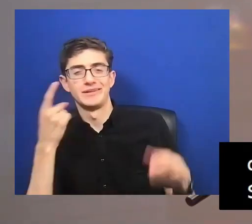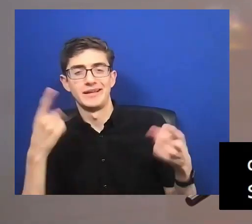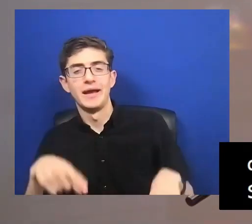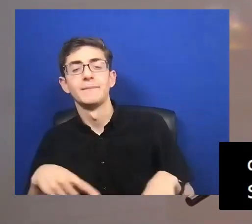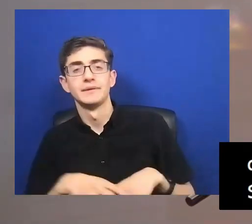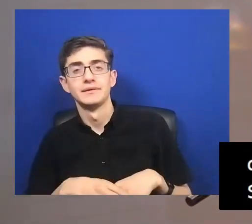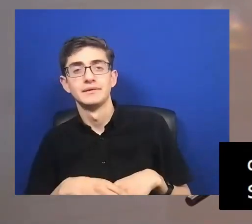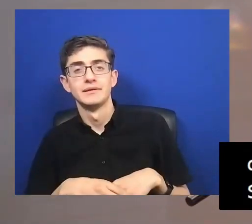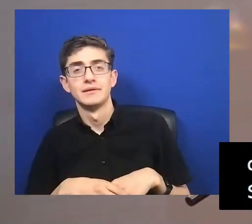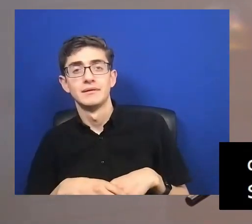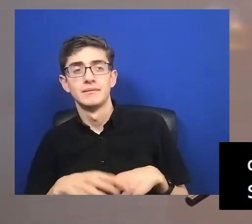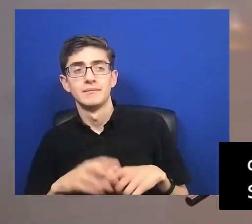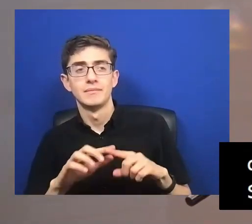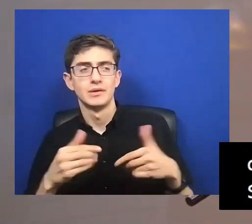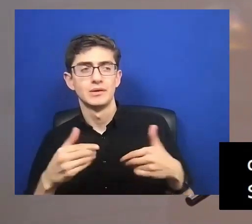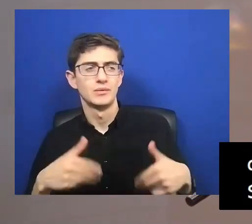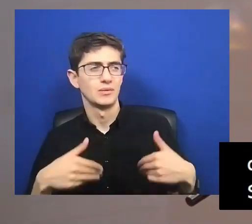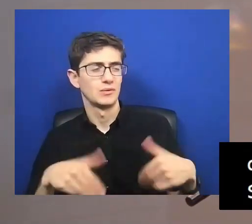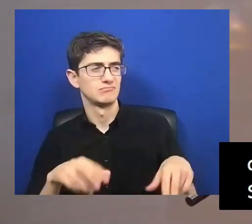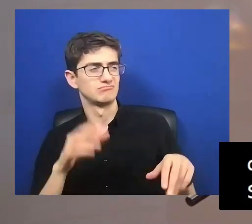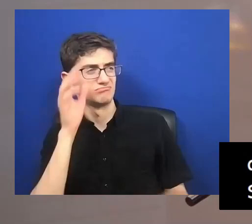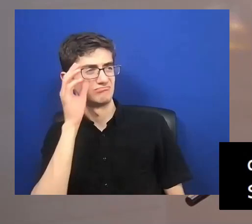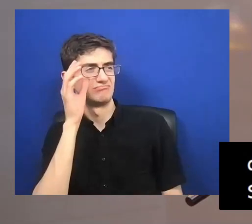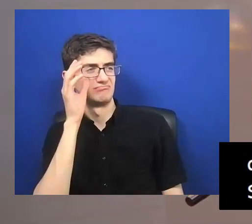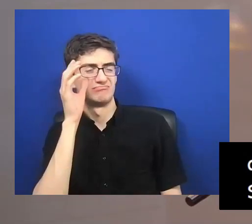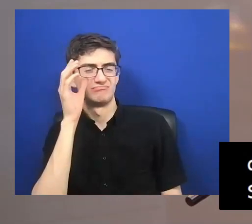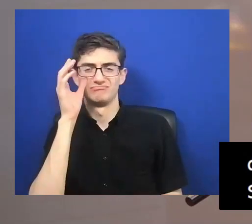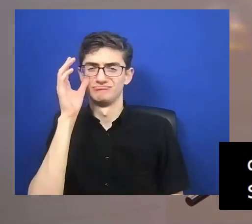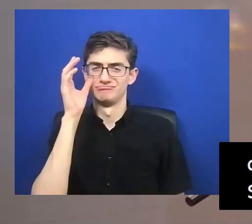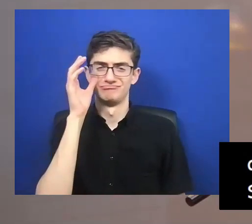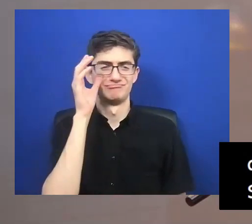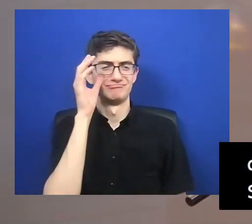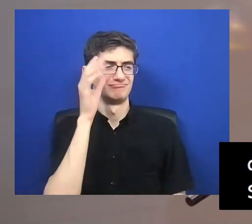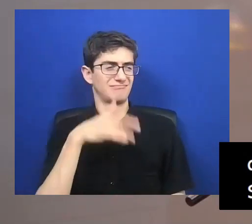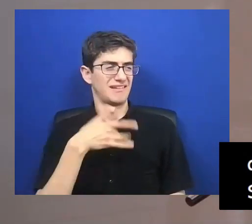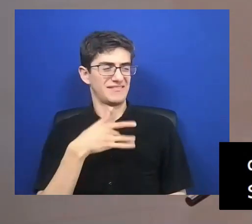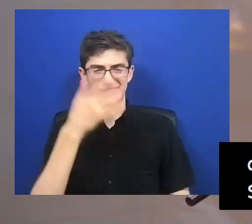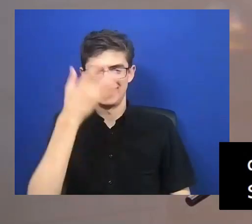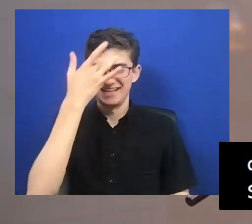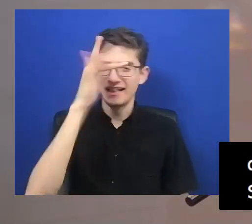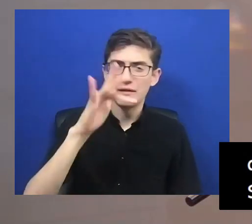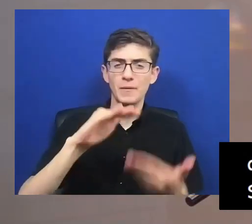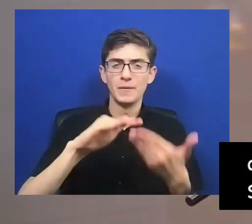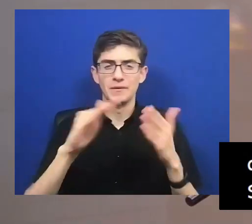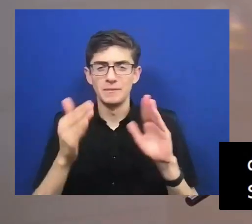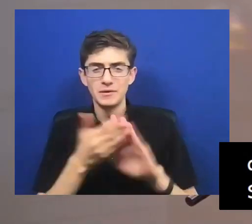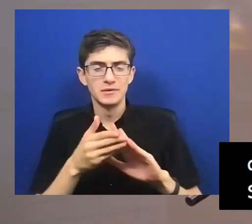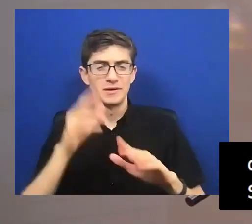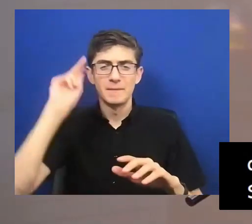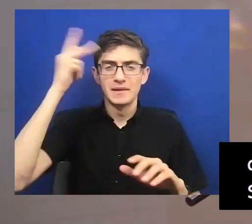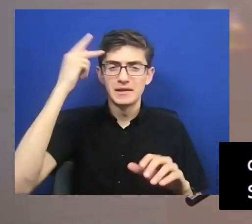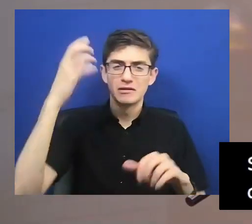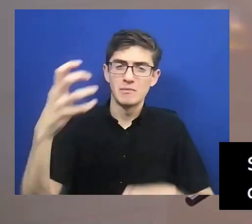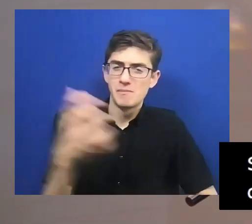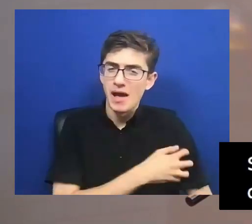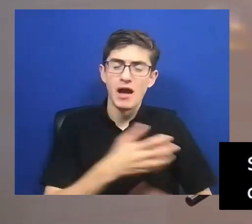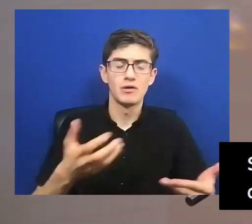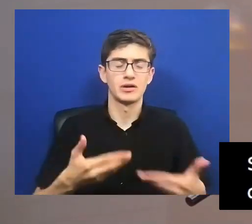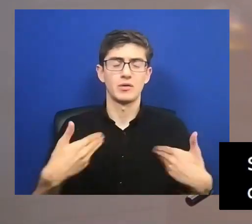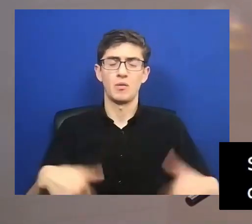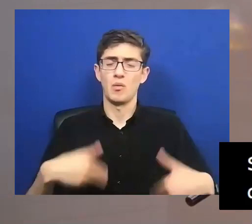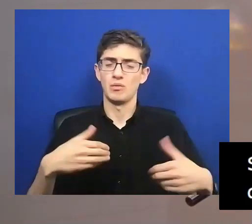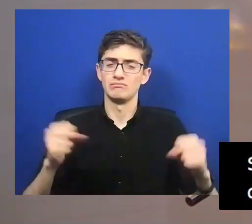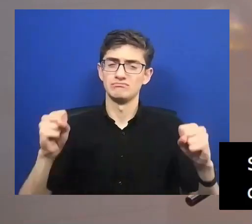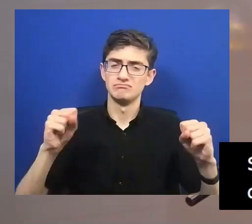the intellectual, political, and community firepower that's here today. I see the